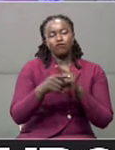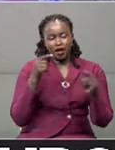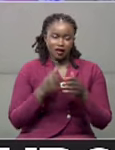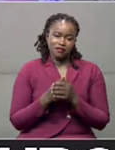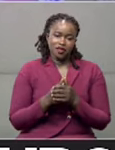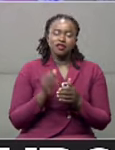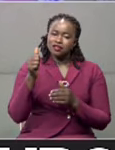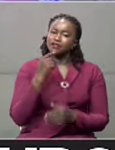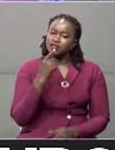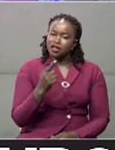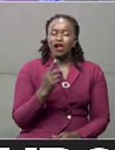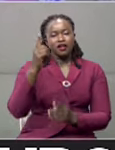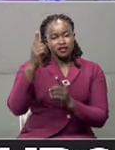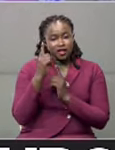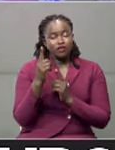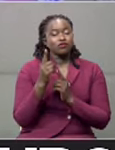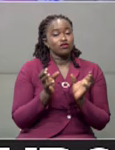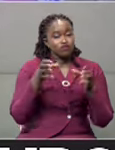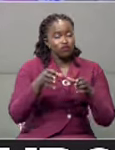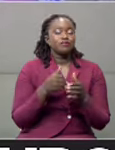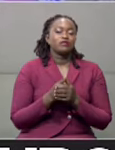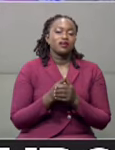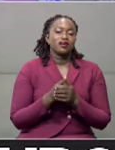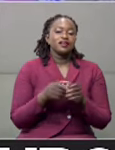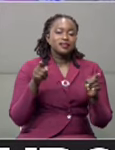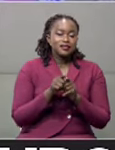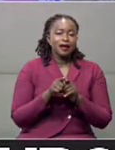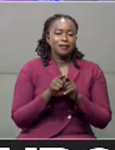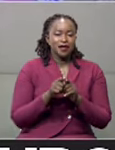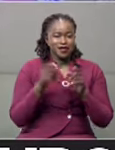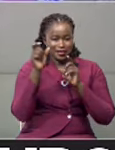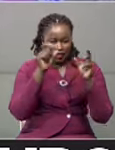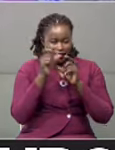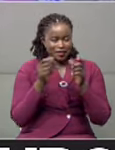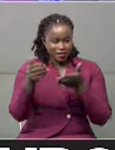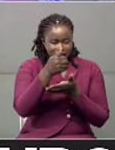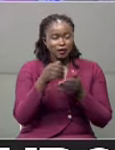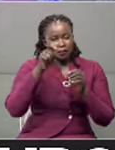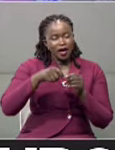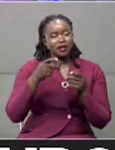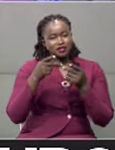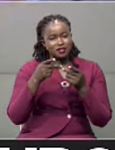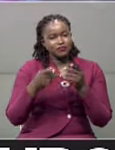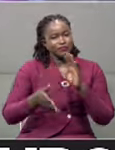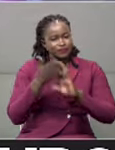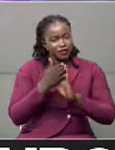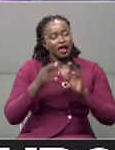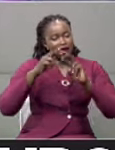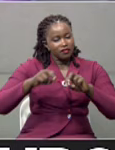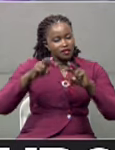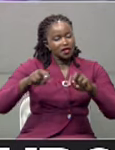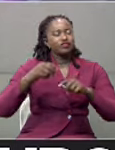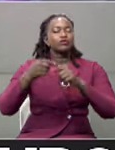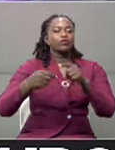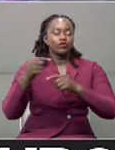said security forces should and the intelligence should expedite the investigation going on.